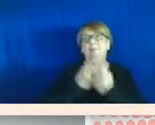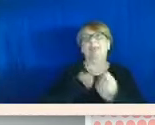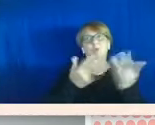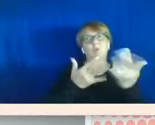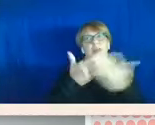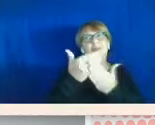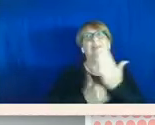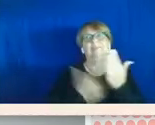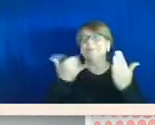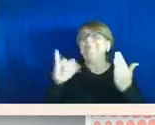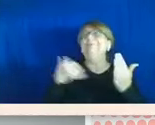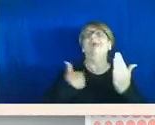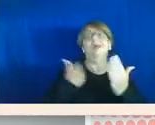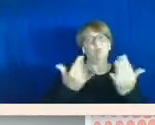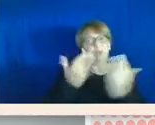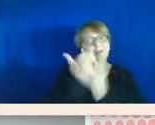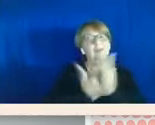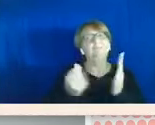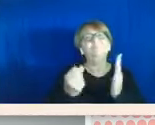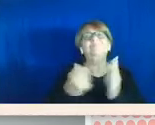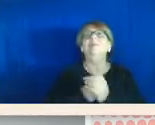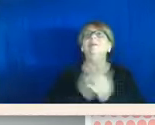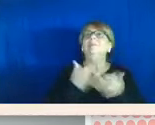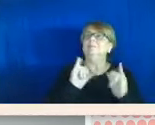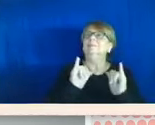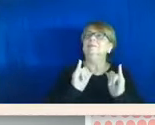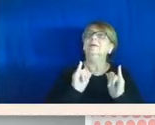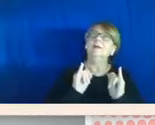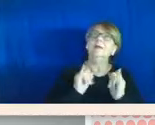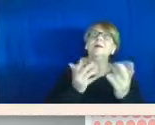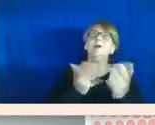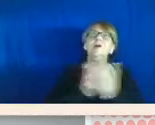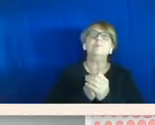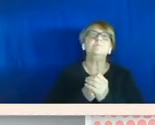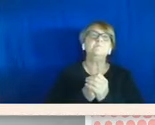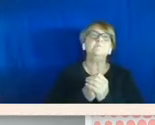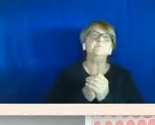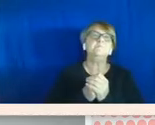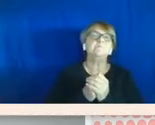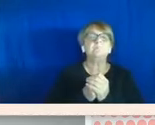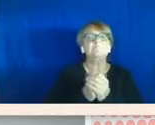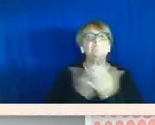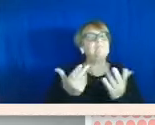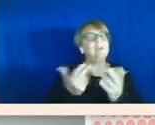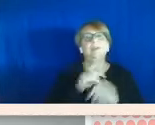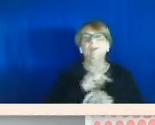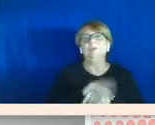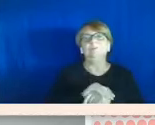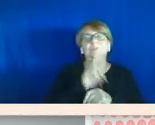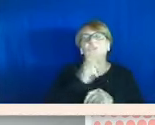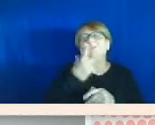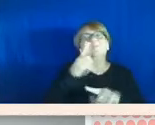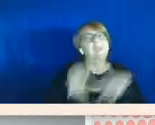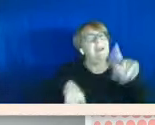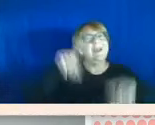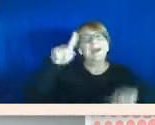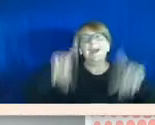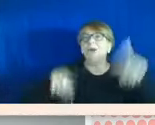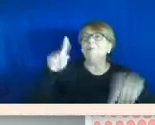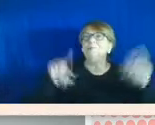list. So we're still, there's been, it just kind of, I guess, varies. There's not a really